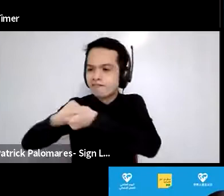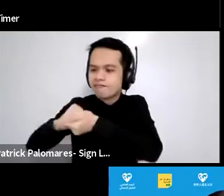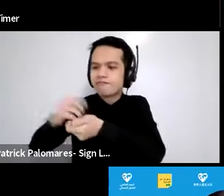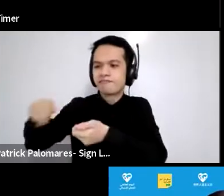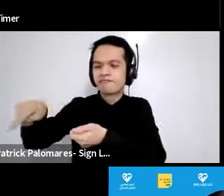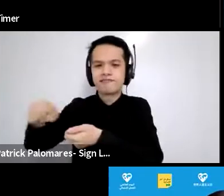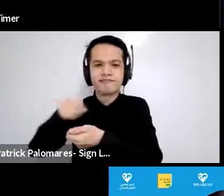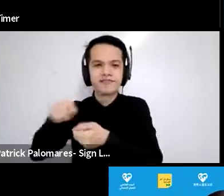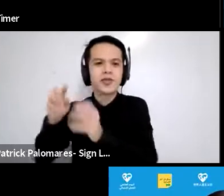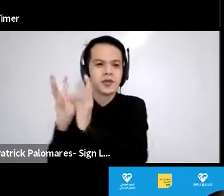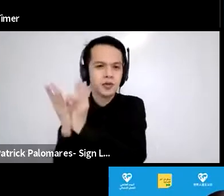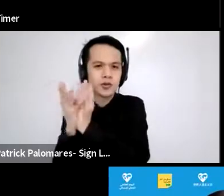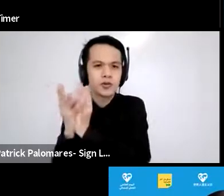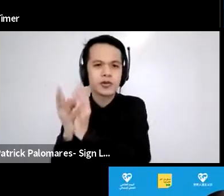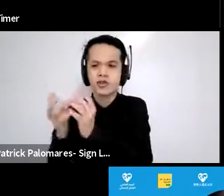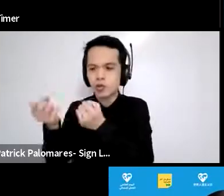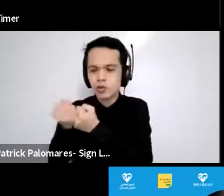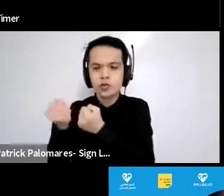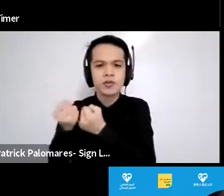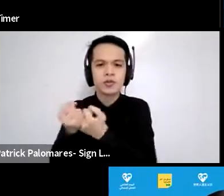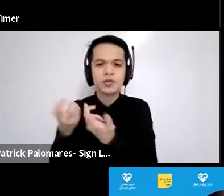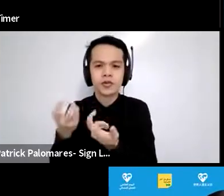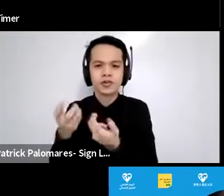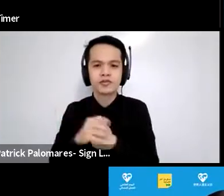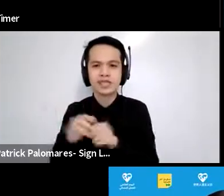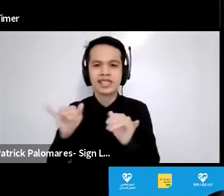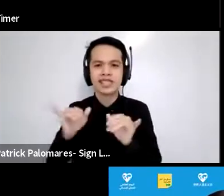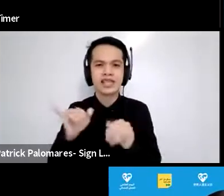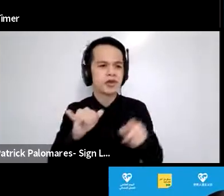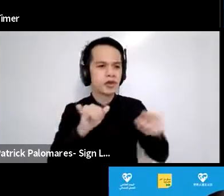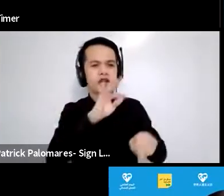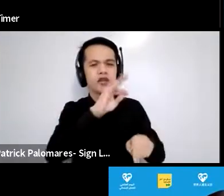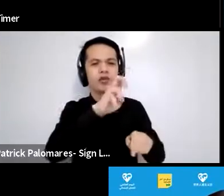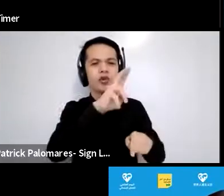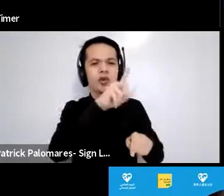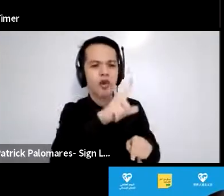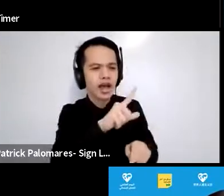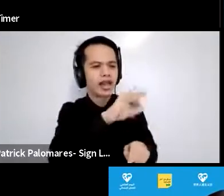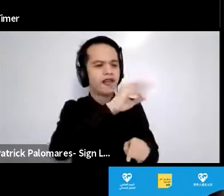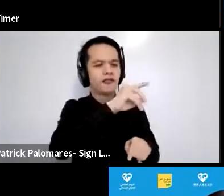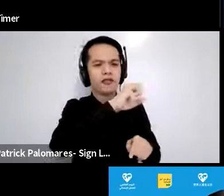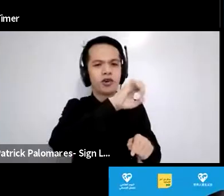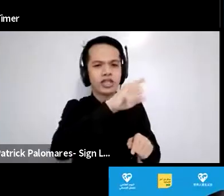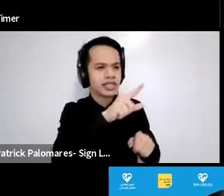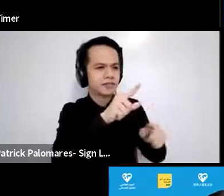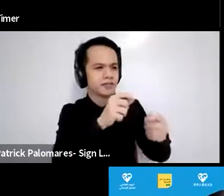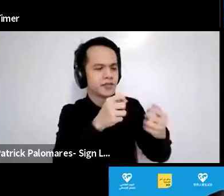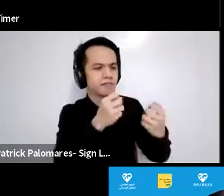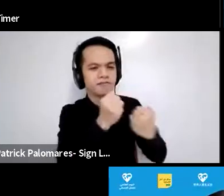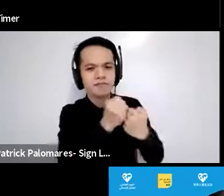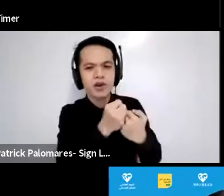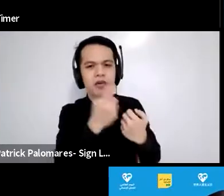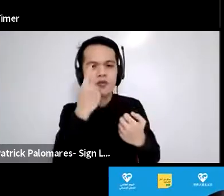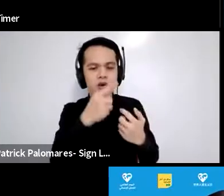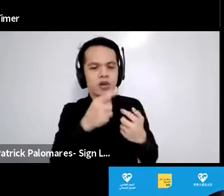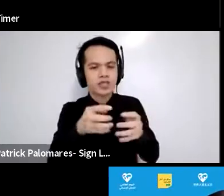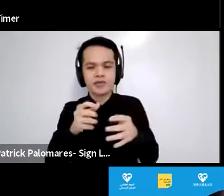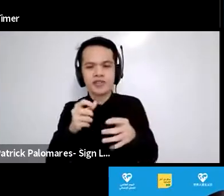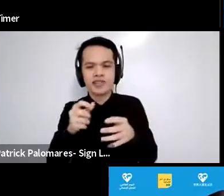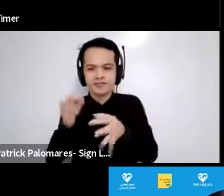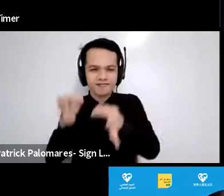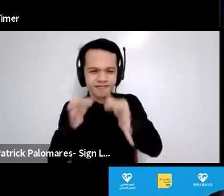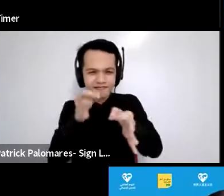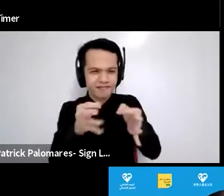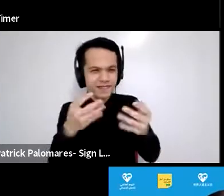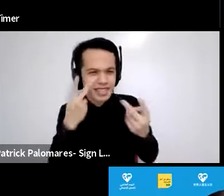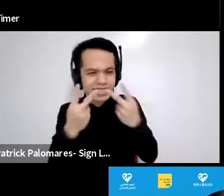marginalized communities, we're calling out the fossil fuel industries, the multinational companies, and our national government for the injustices and willful ignorance,